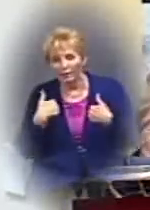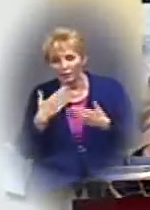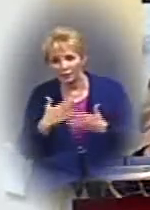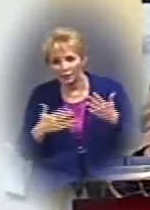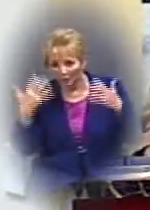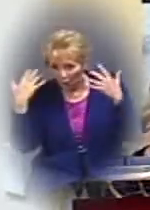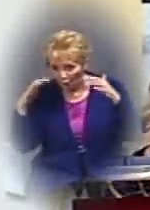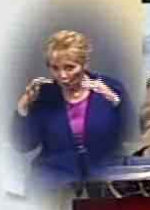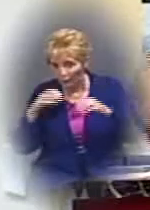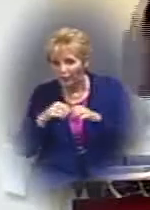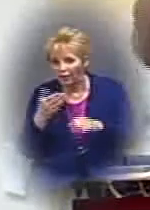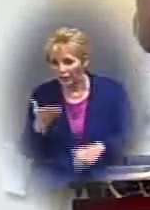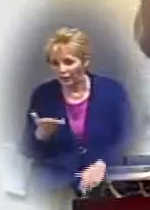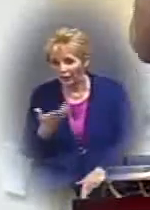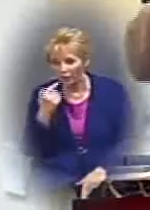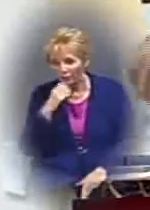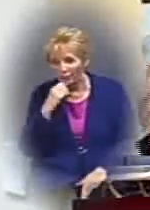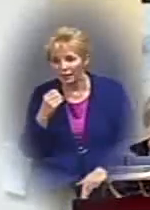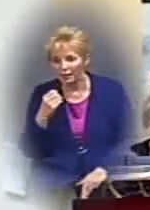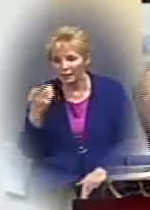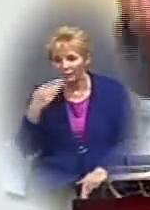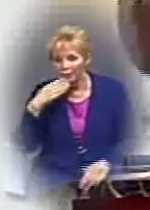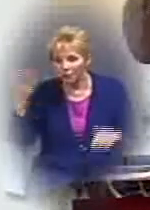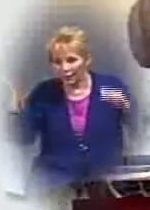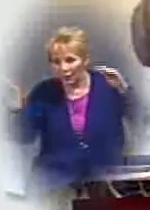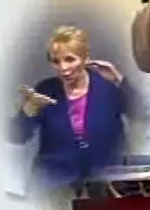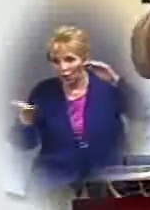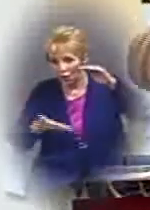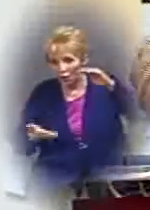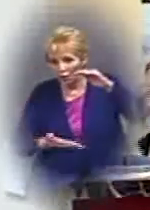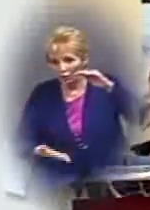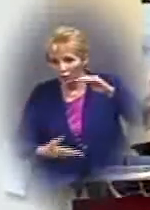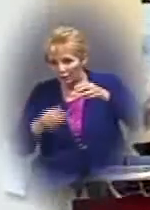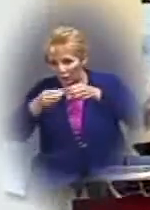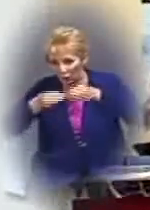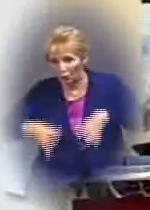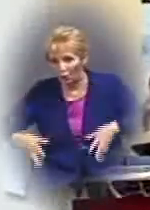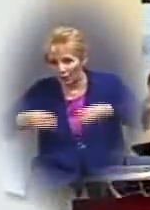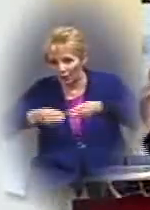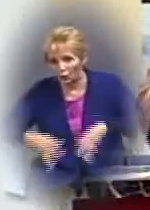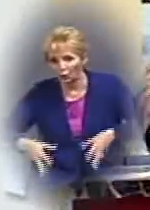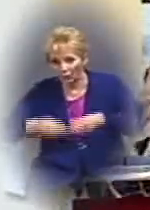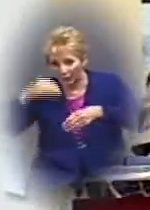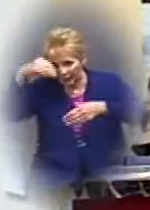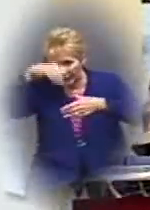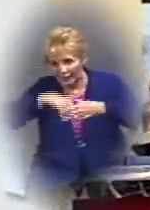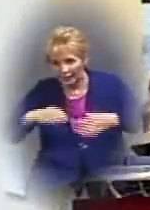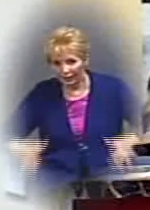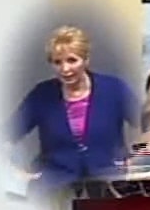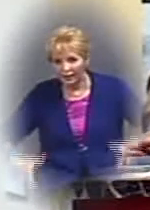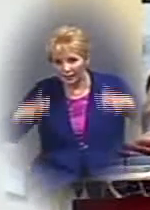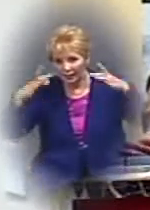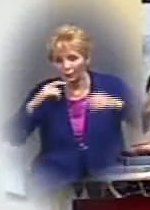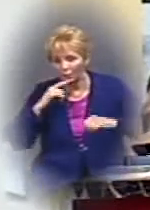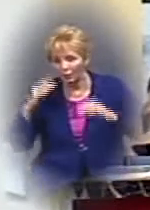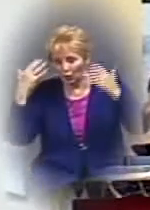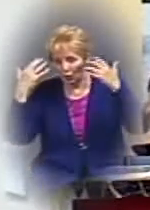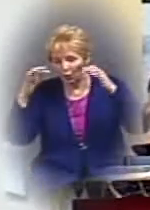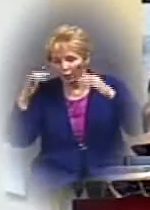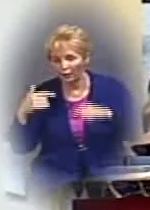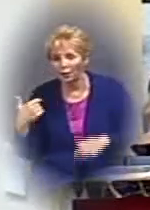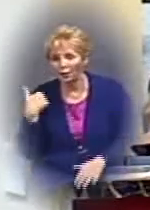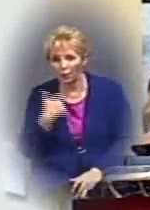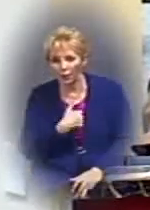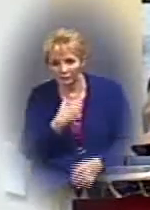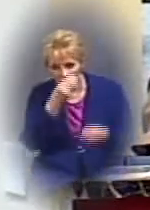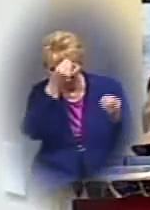some noise in the area because they are going to be cutting that tank down and dropping the pieces down inside the tanks. There's going to be some noise. So we've done a pretty good job of